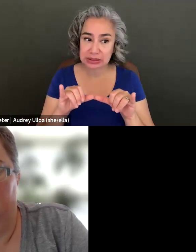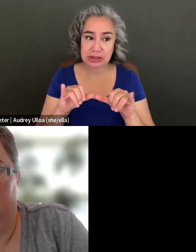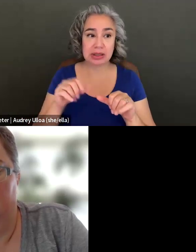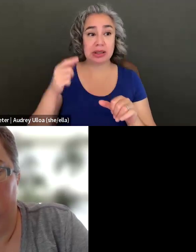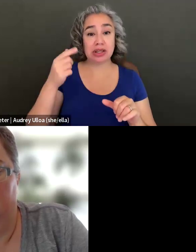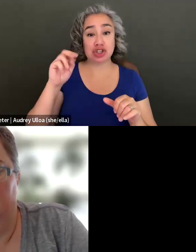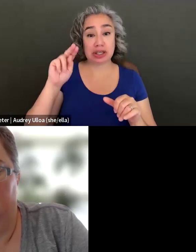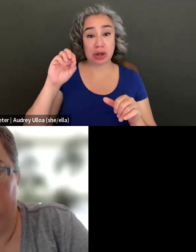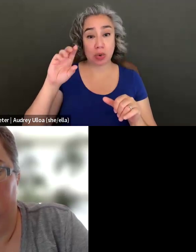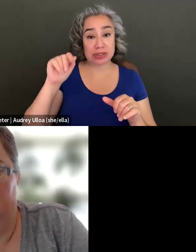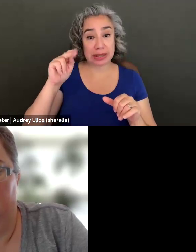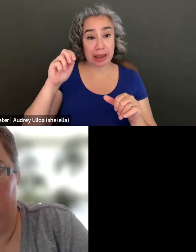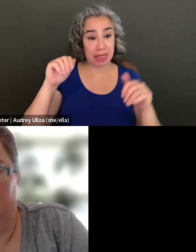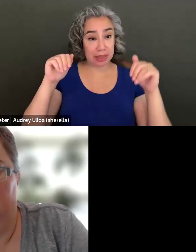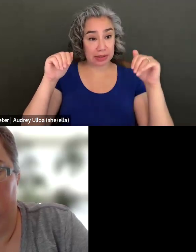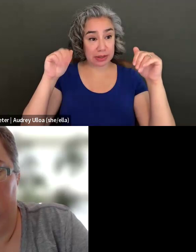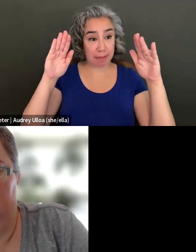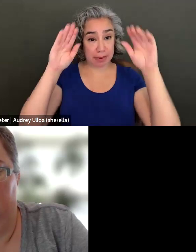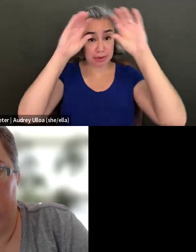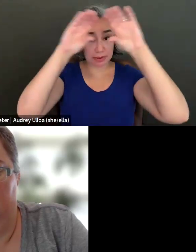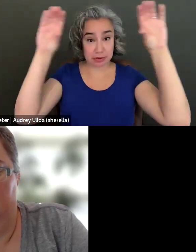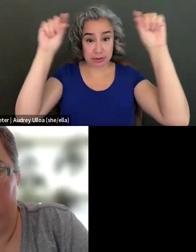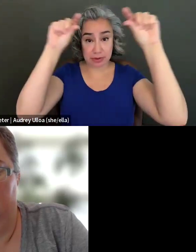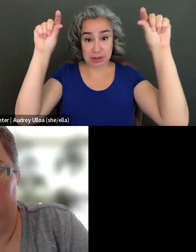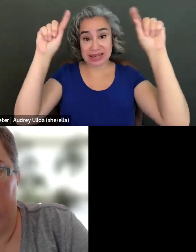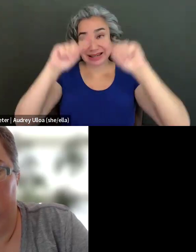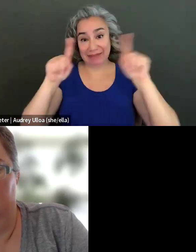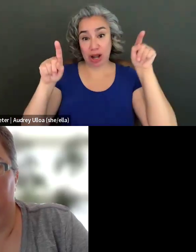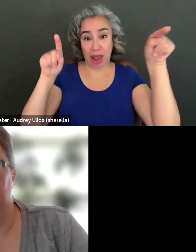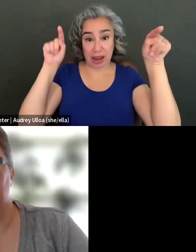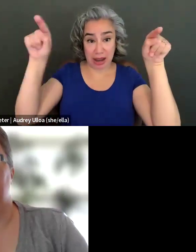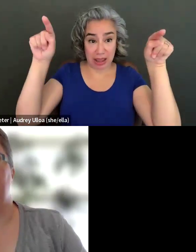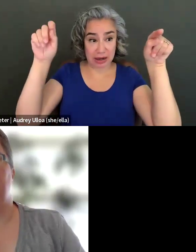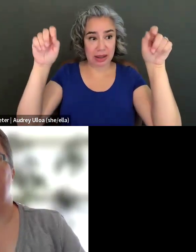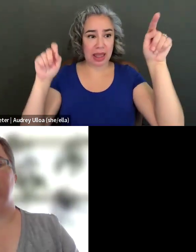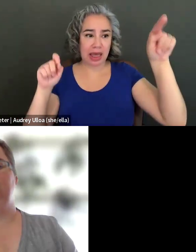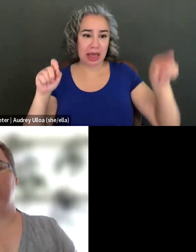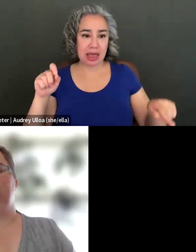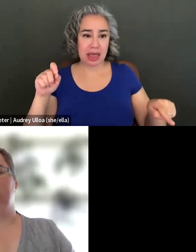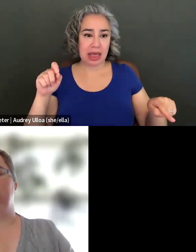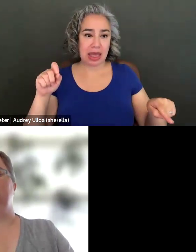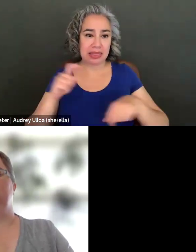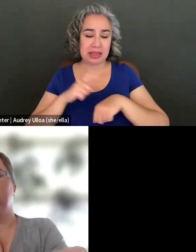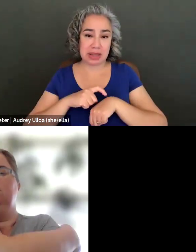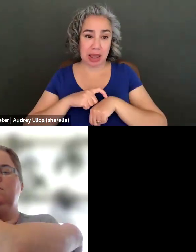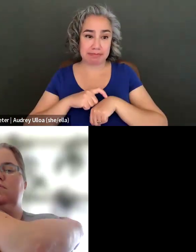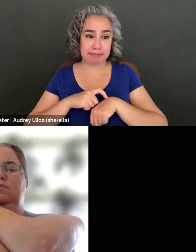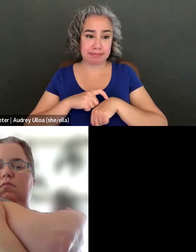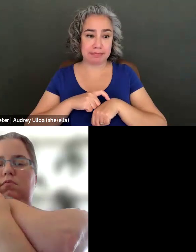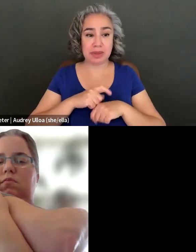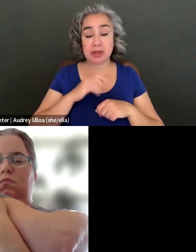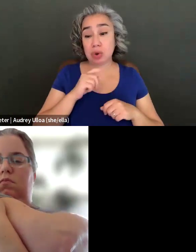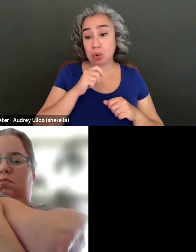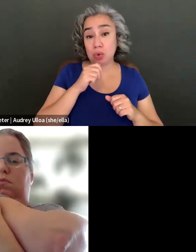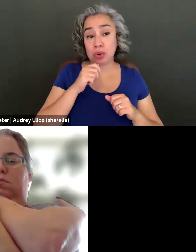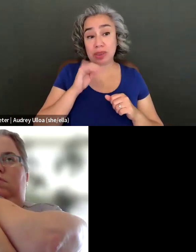top of the figure and the time points along the right side. The letters above the box plots indicate significance. So